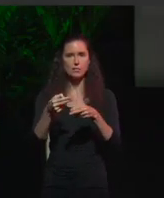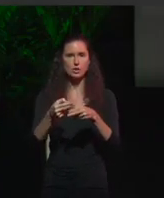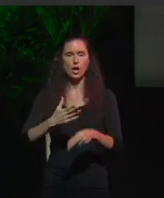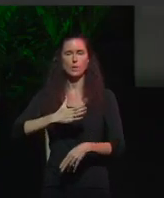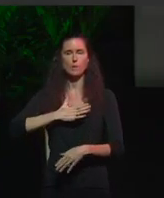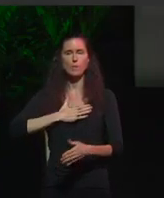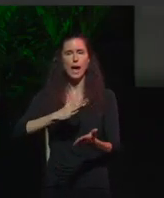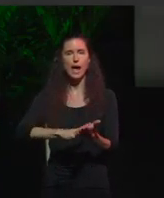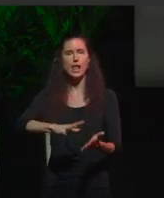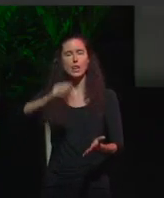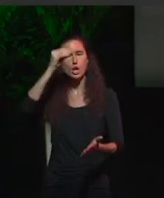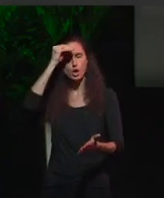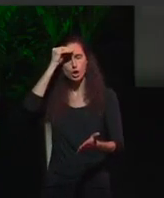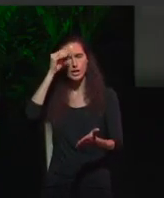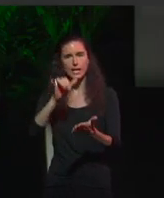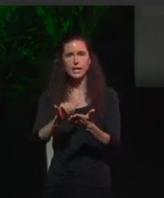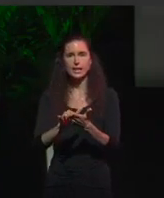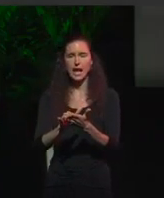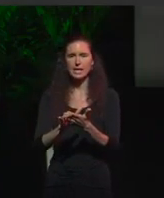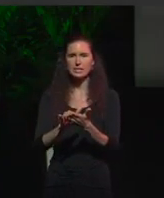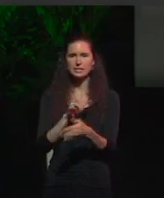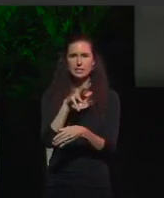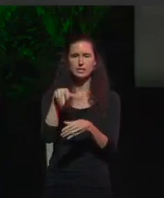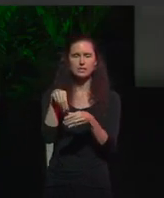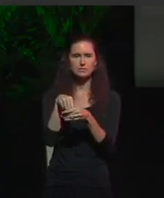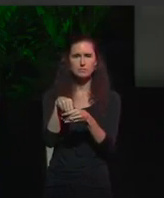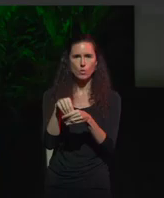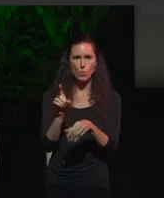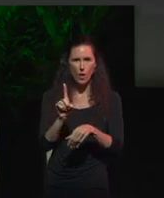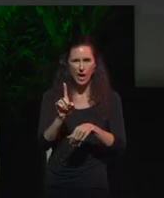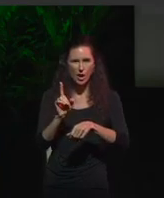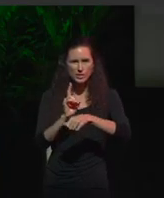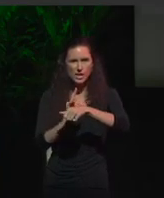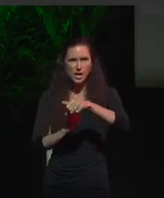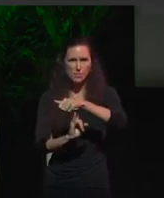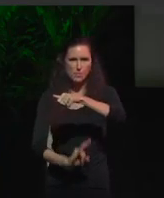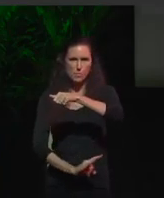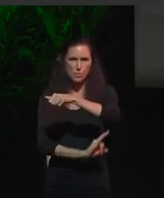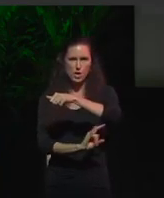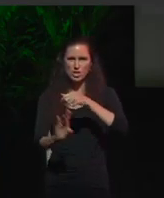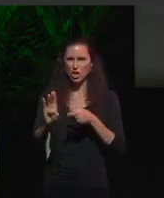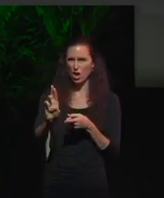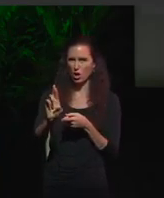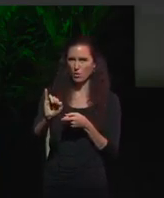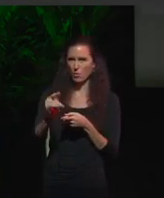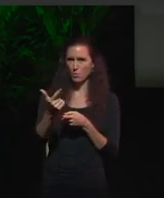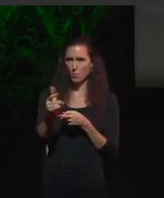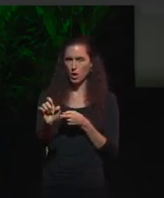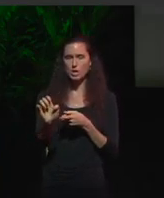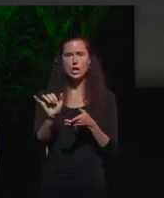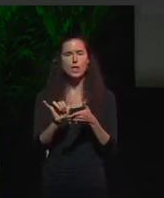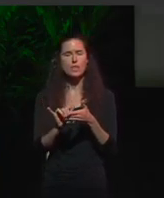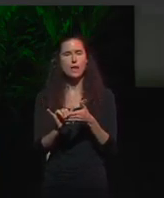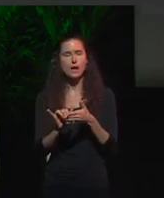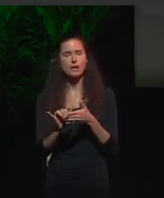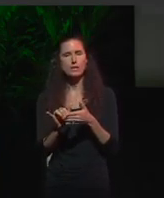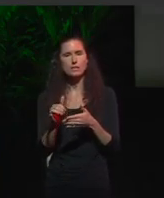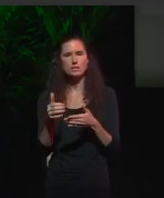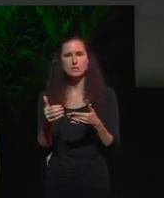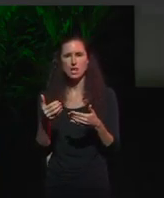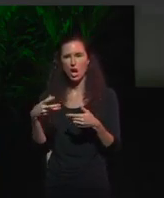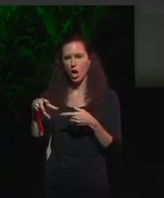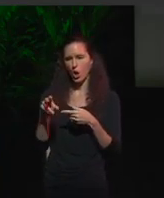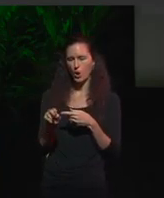My Learning. It is housed within Bridge, which is the actual LMS. Bridge is owned by Instructure,